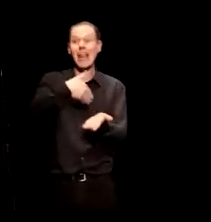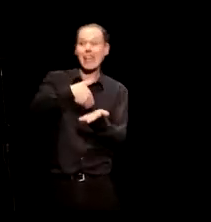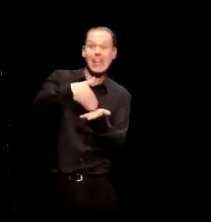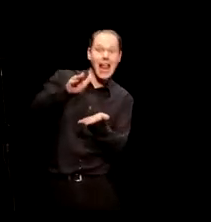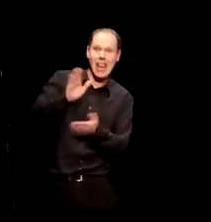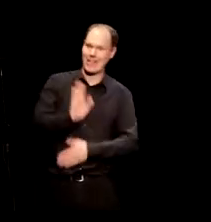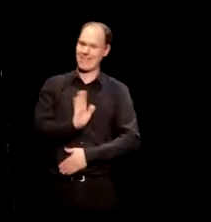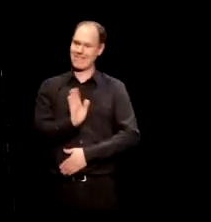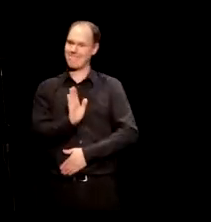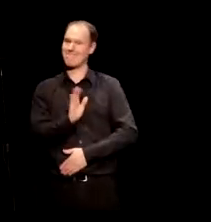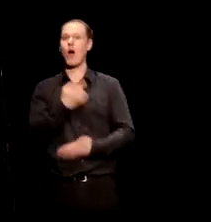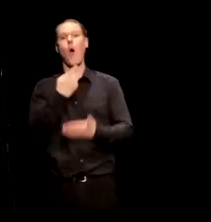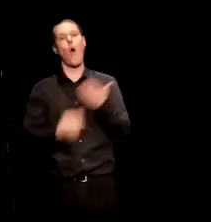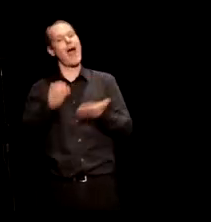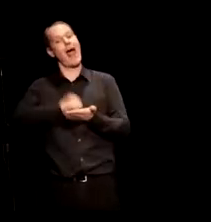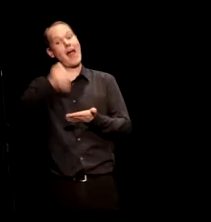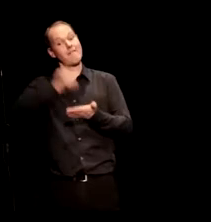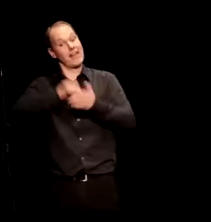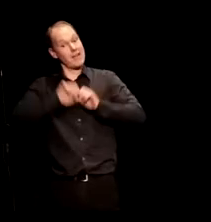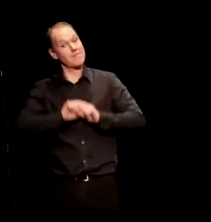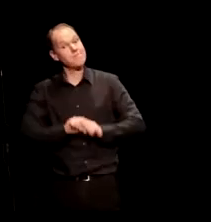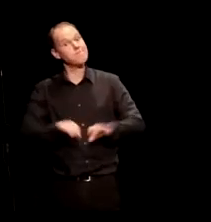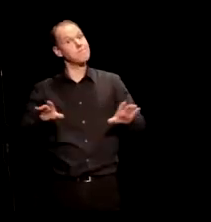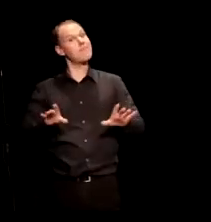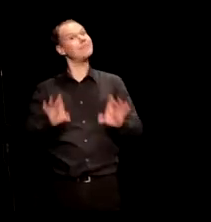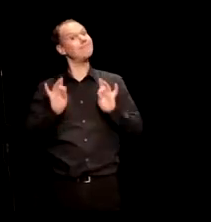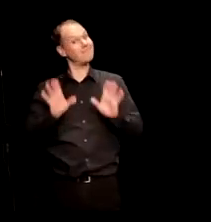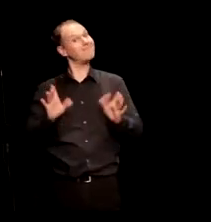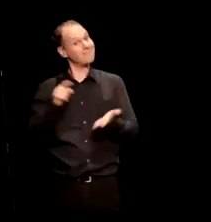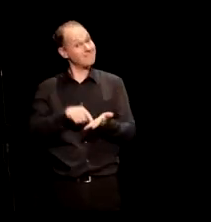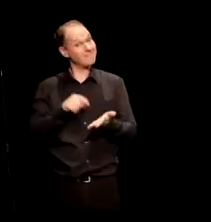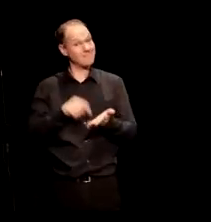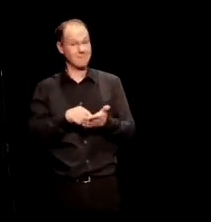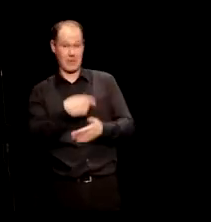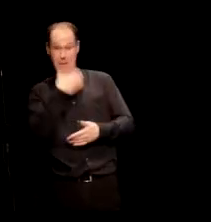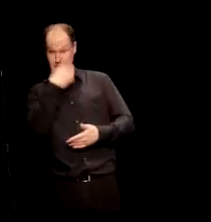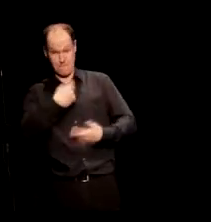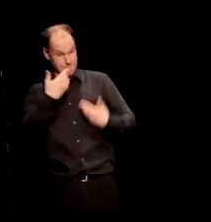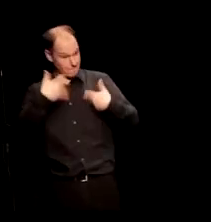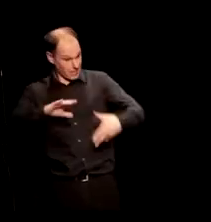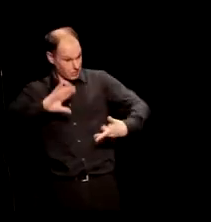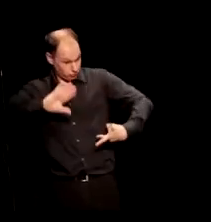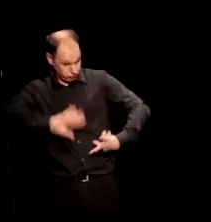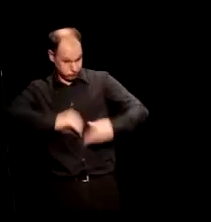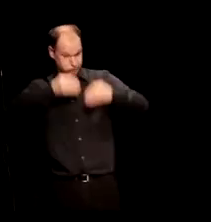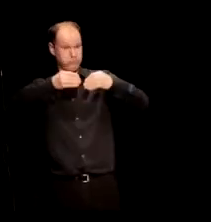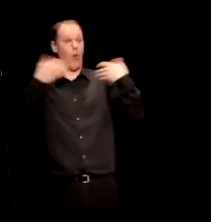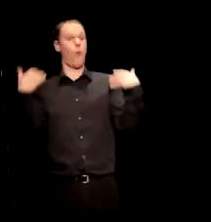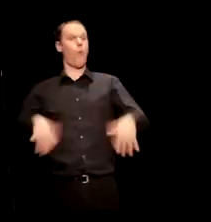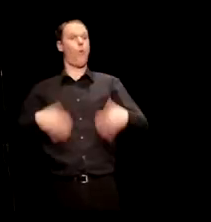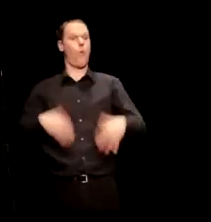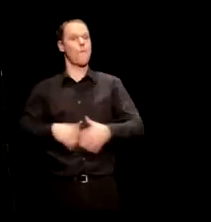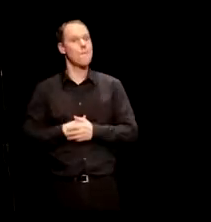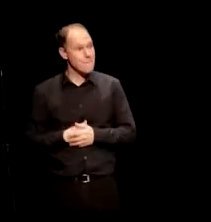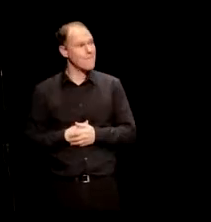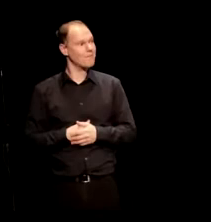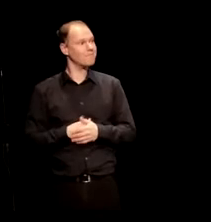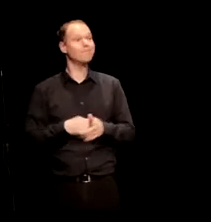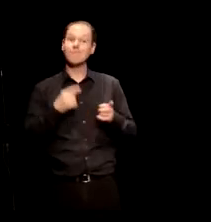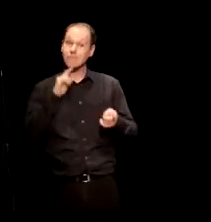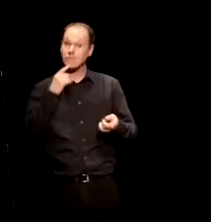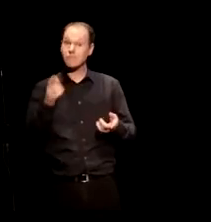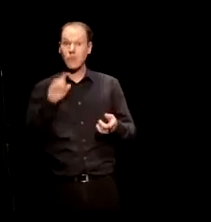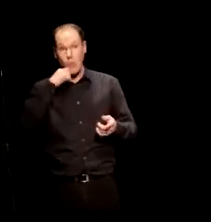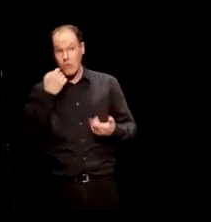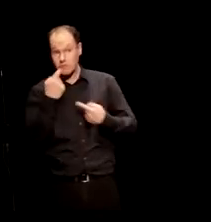but simply to advertise the greatest boon that mankind has ever known. I will